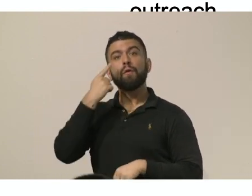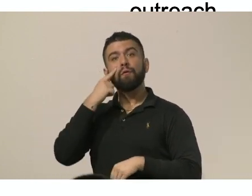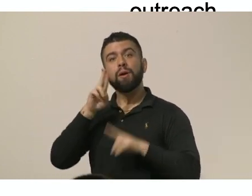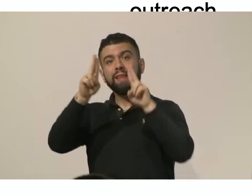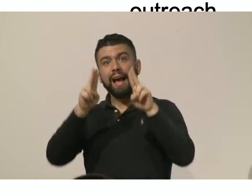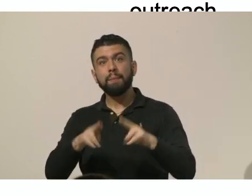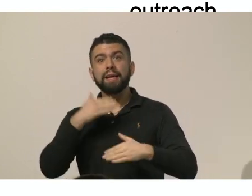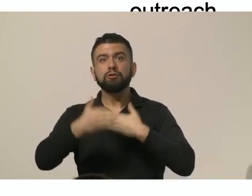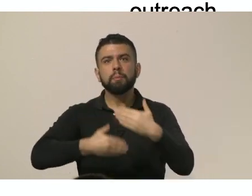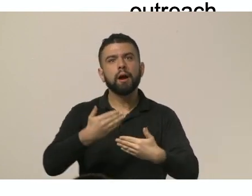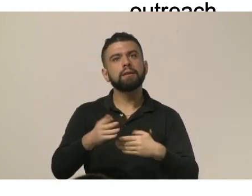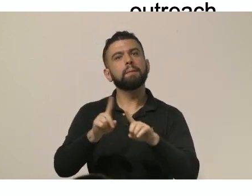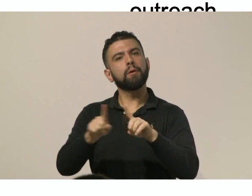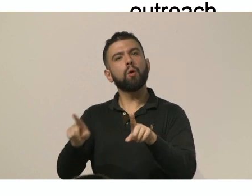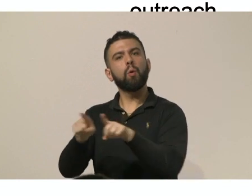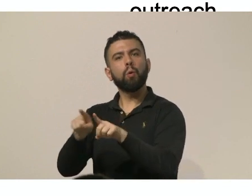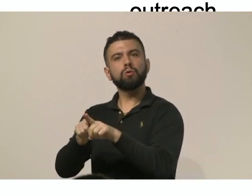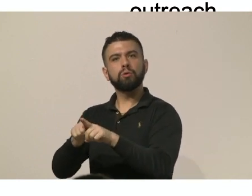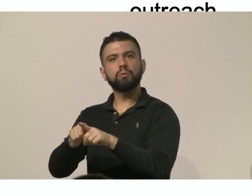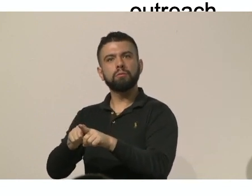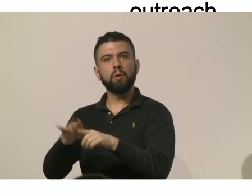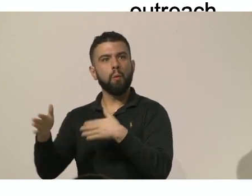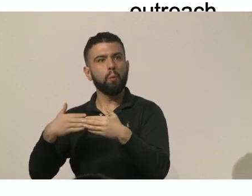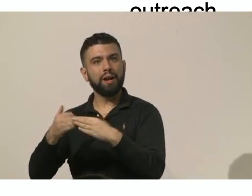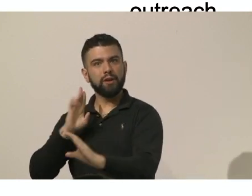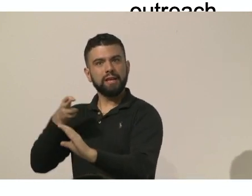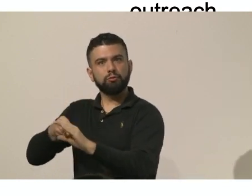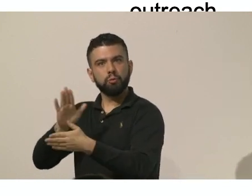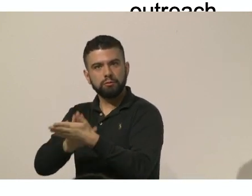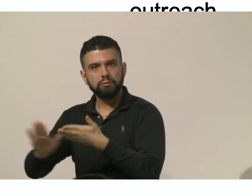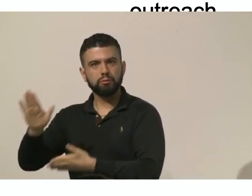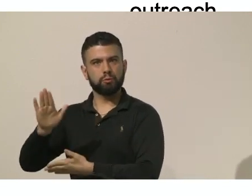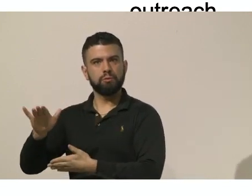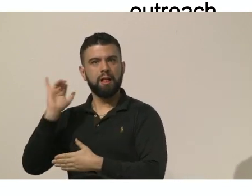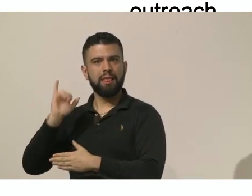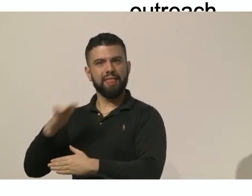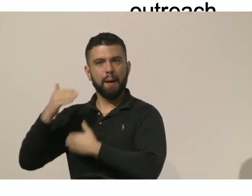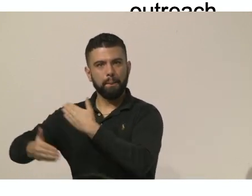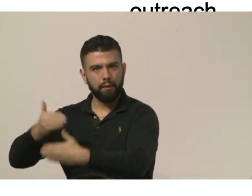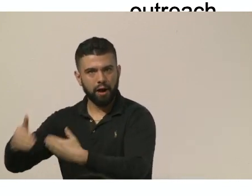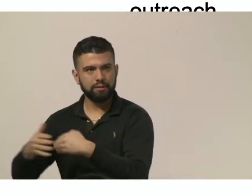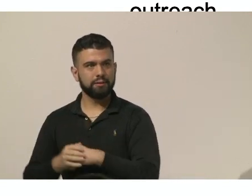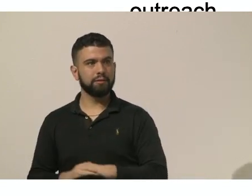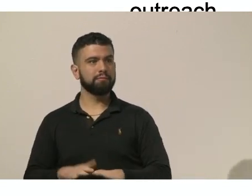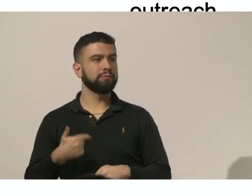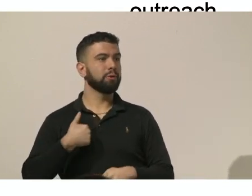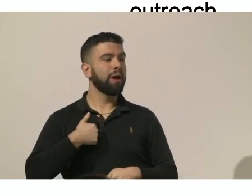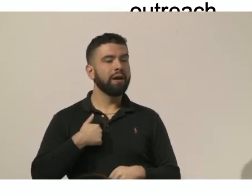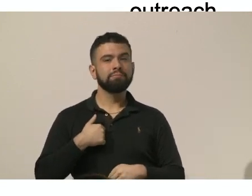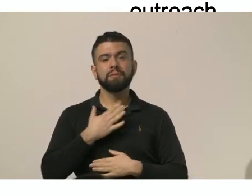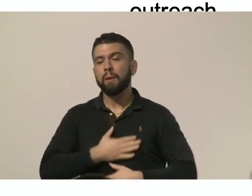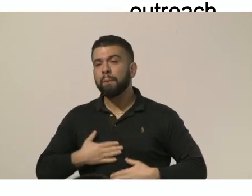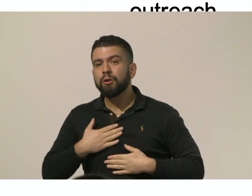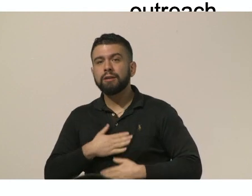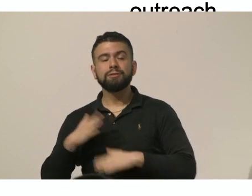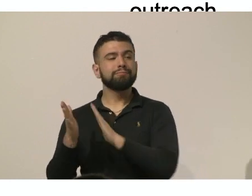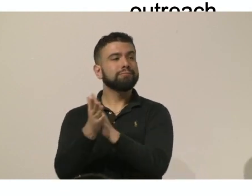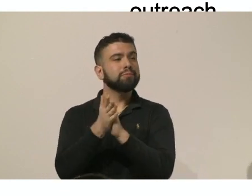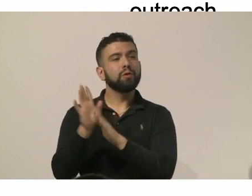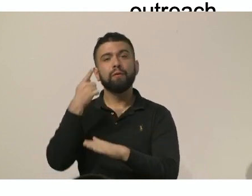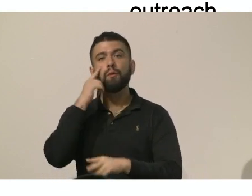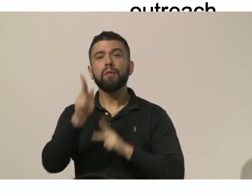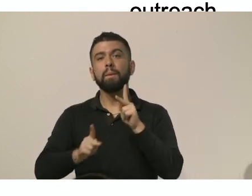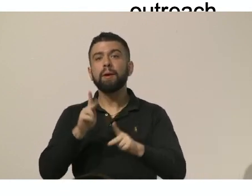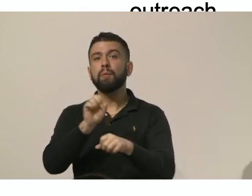onboarding process. And so I will just echo the appreciation and gratitude to all the people in enrollment management and